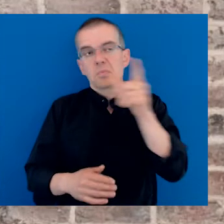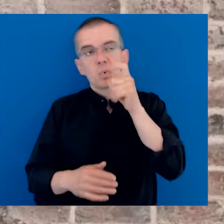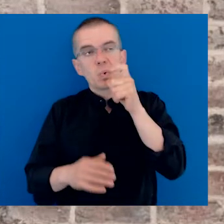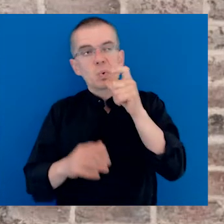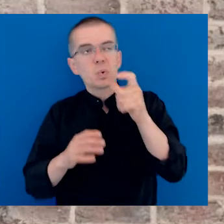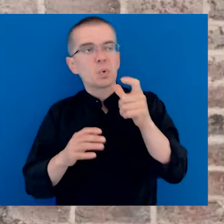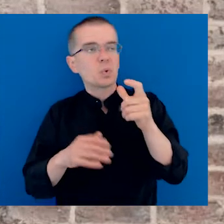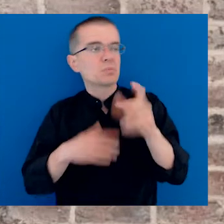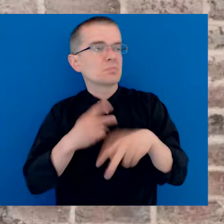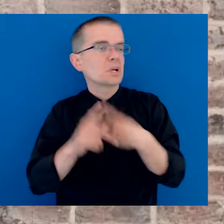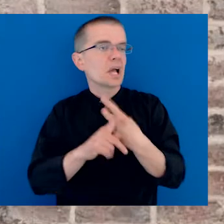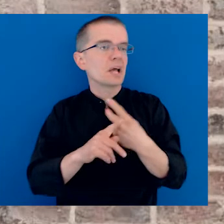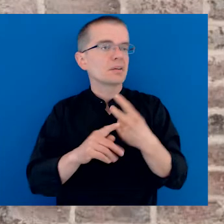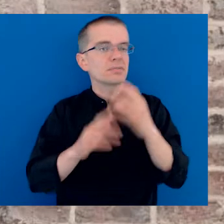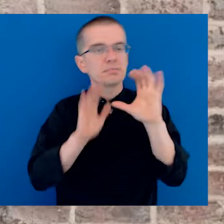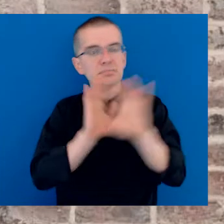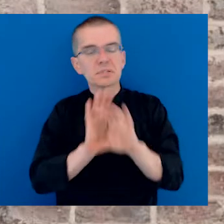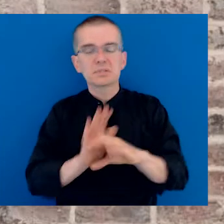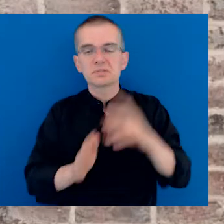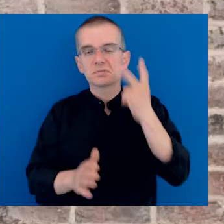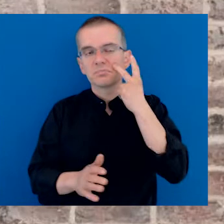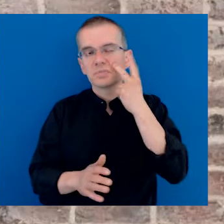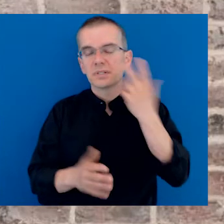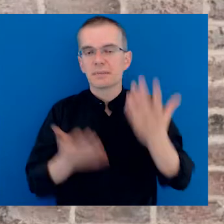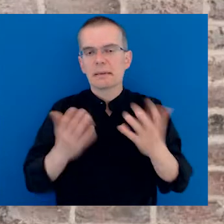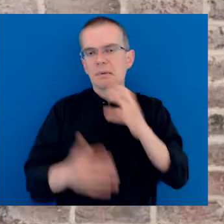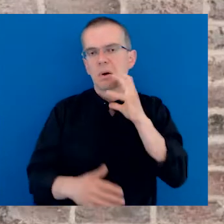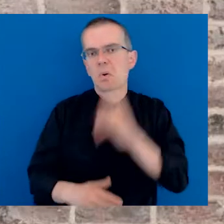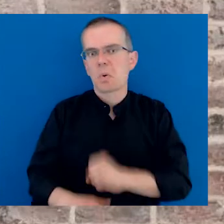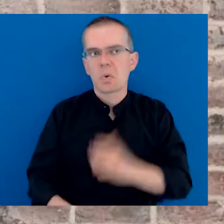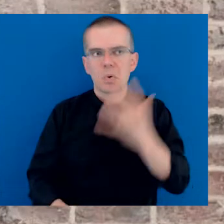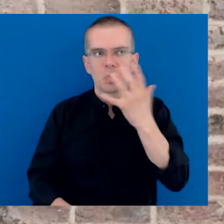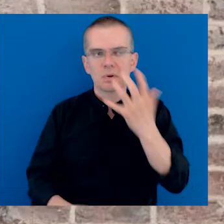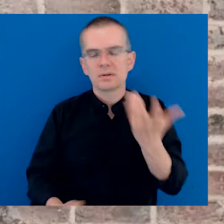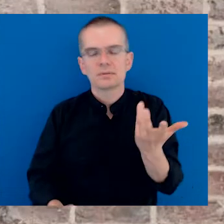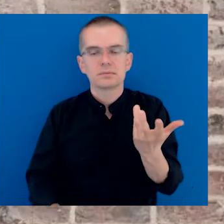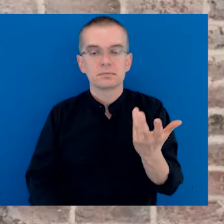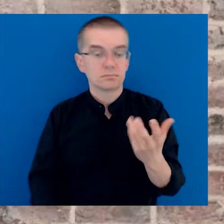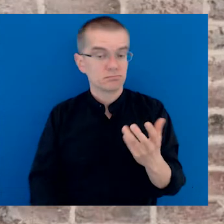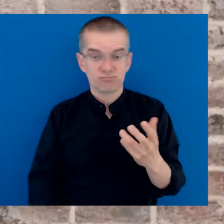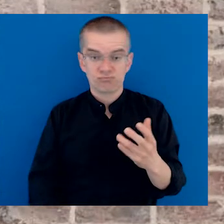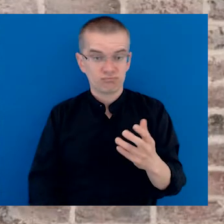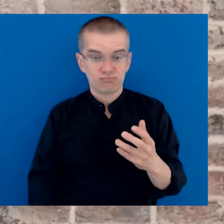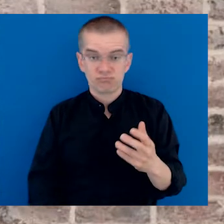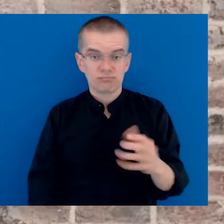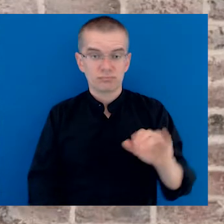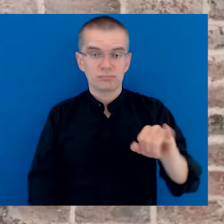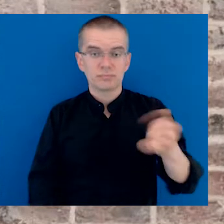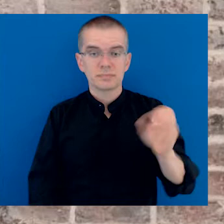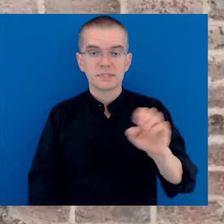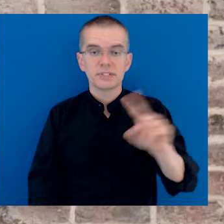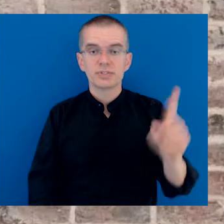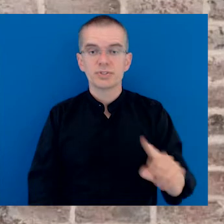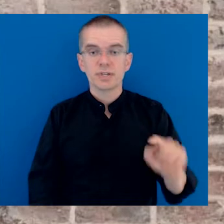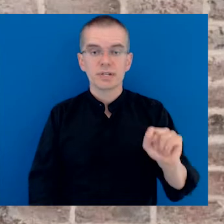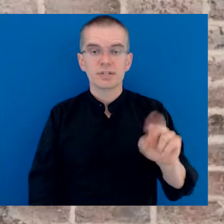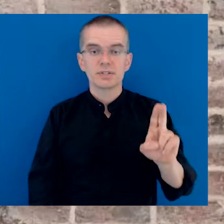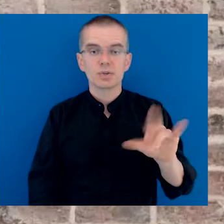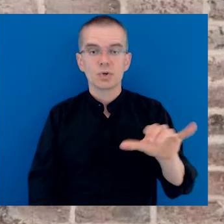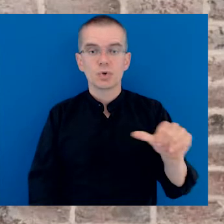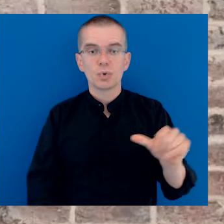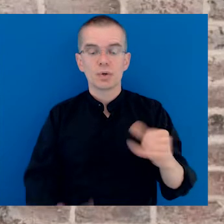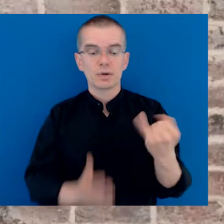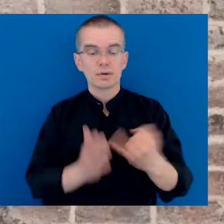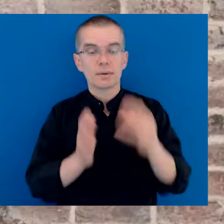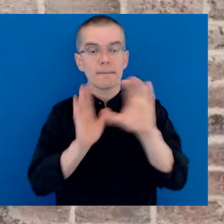old-timey, grainy things that look more 19th century. And Jez Tuya, look what he did. It's bright, it's